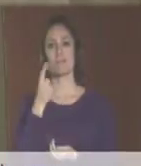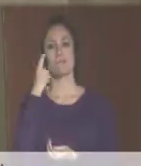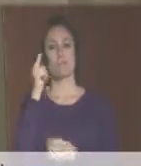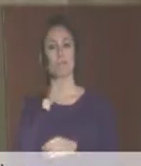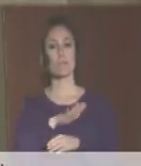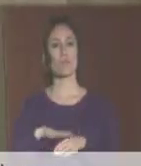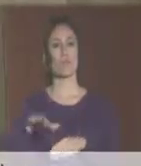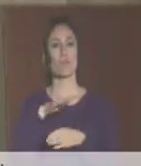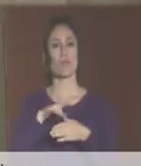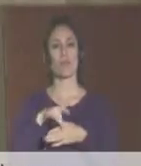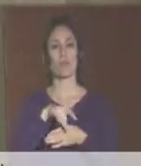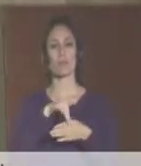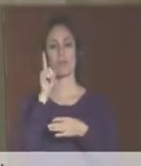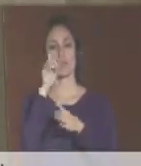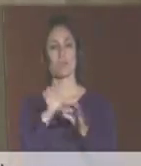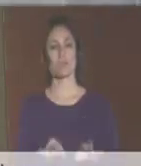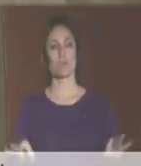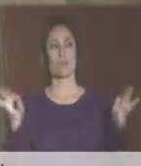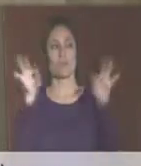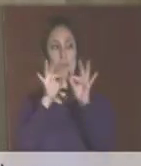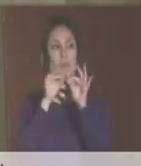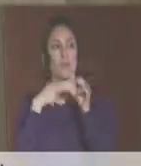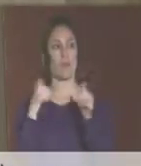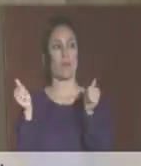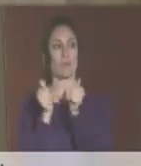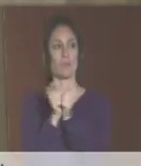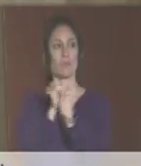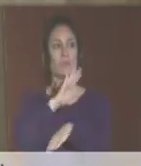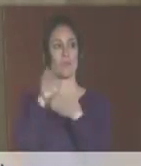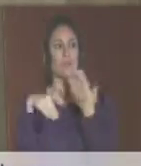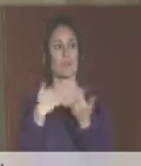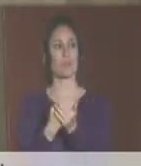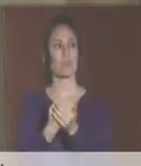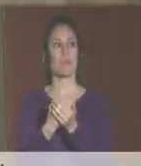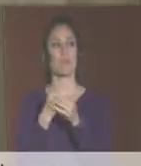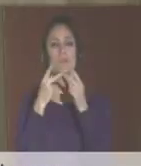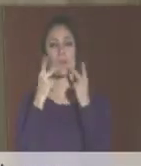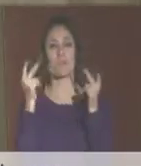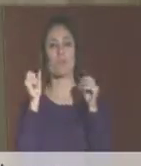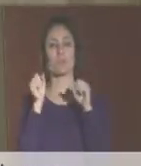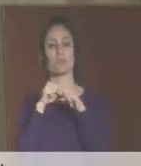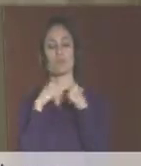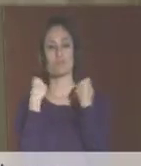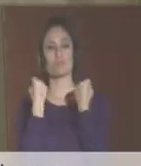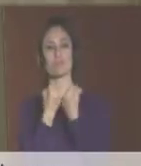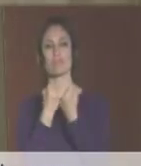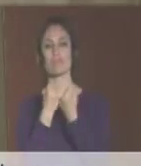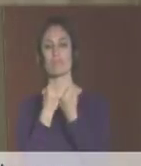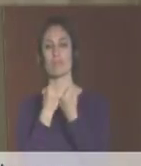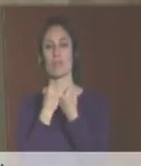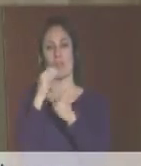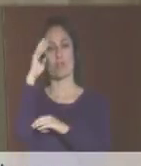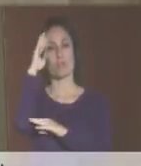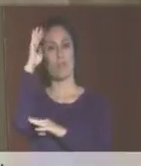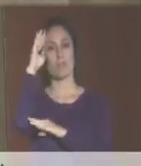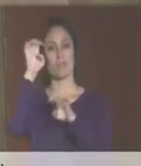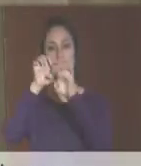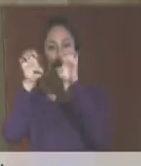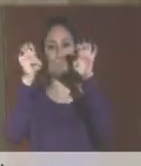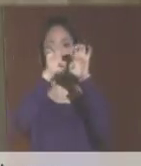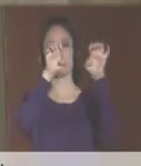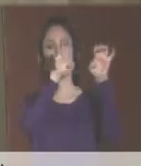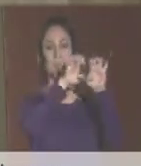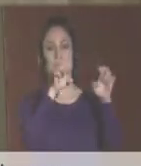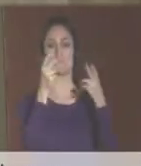populations at risk. It is at everyone's level, the public, the society,